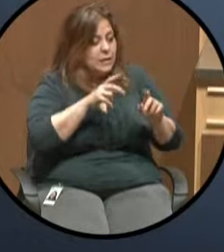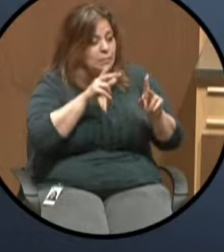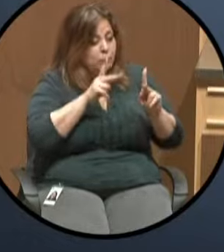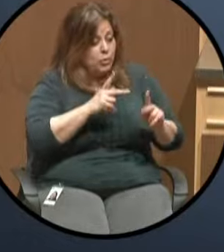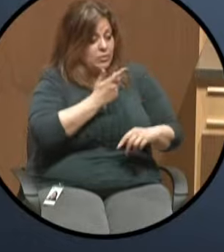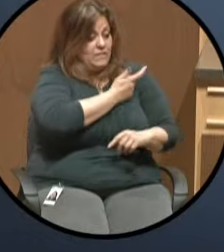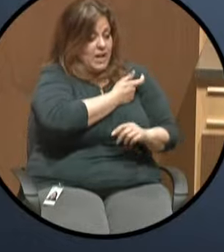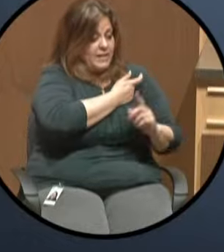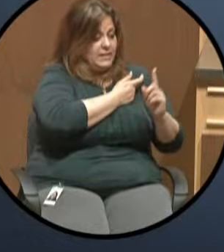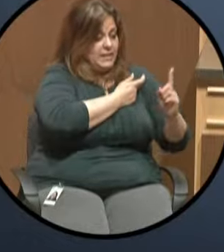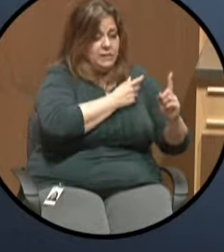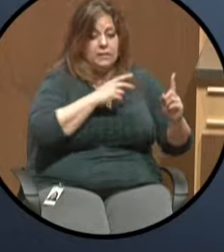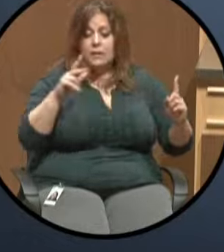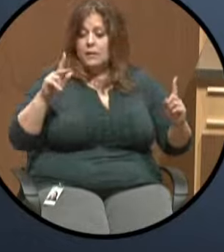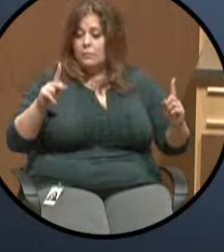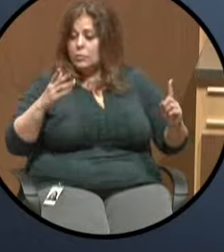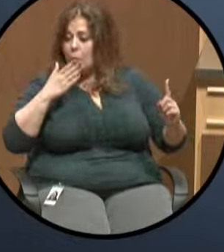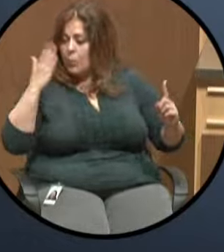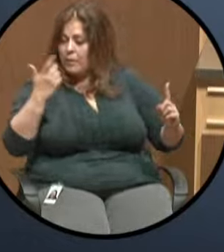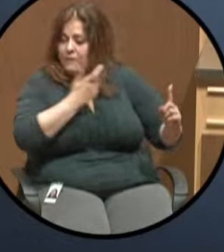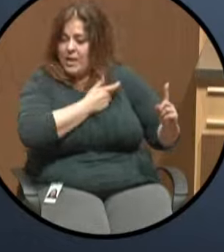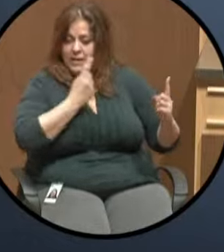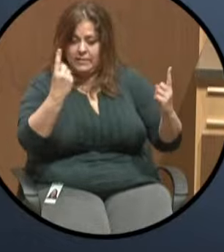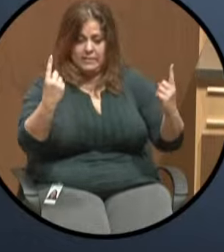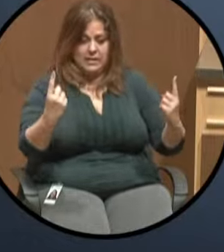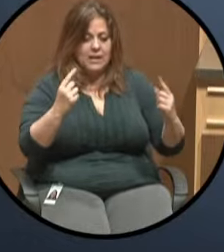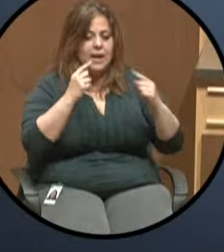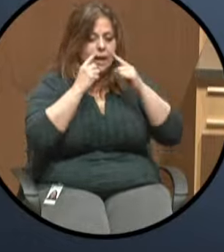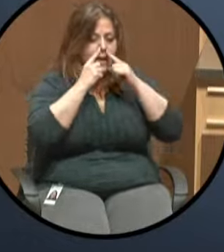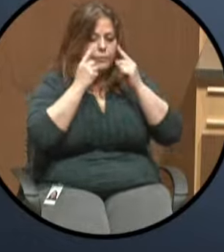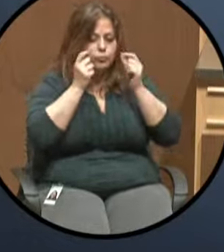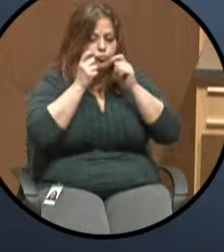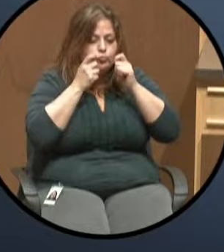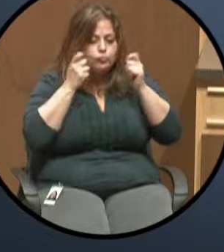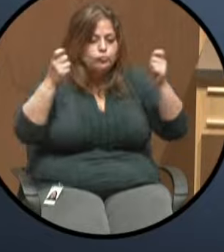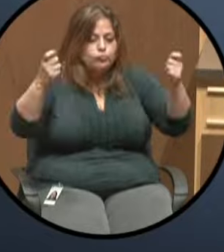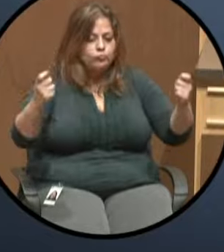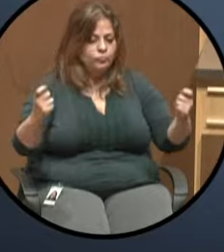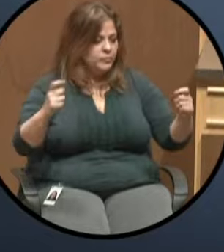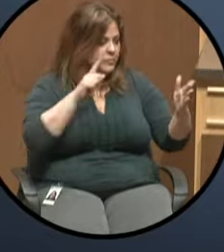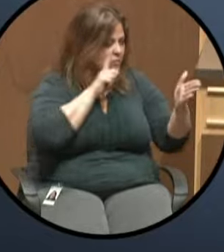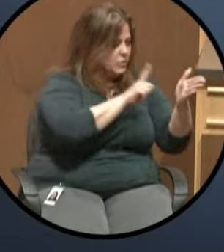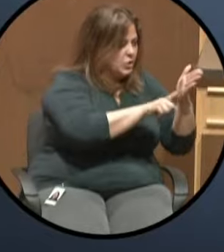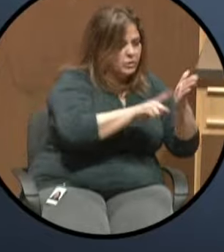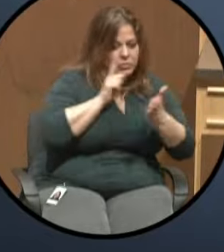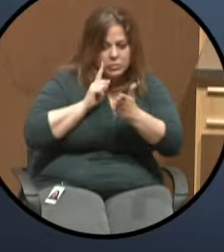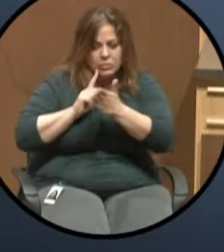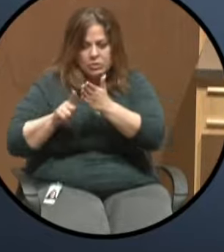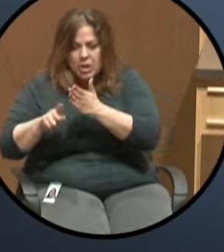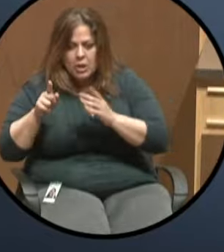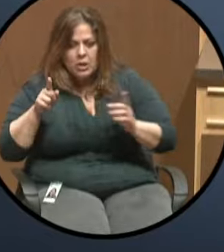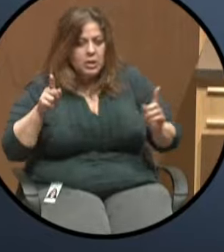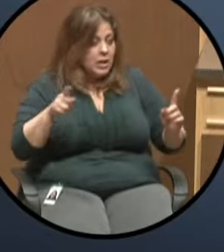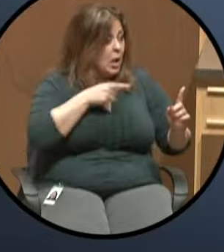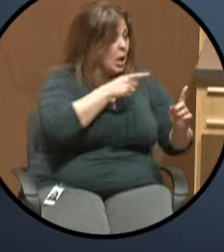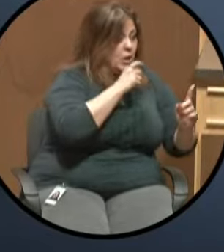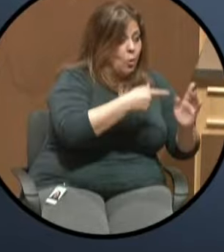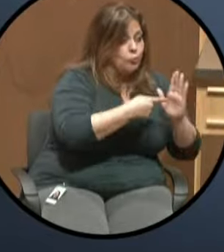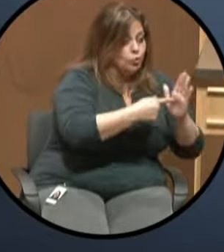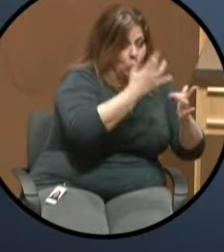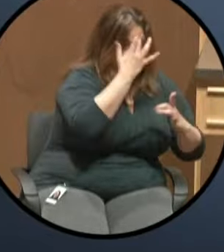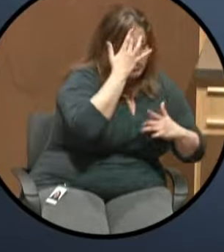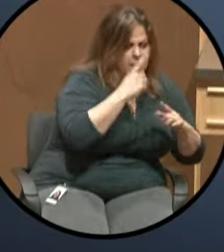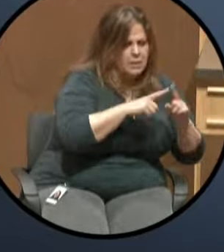against COVID as compared to someone who was not vaccinated, especially if they were infectious, especially if they had the